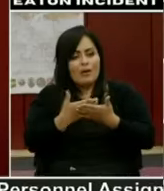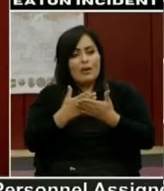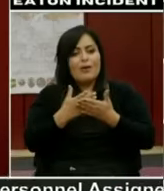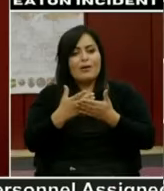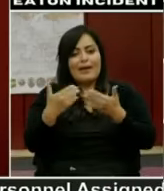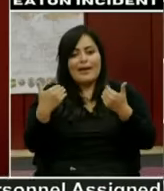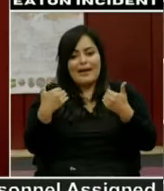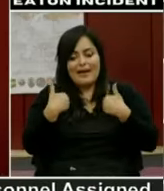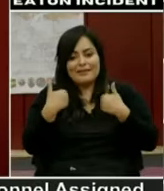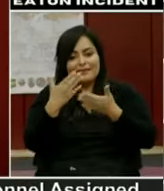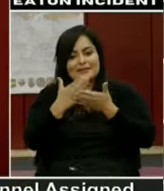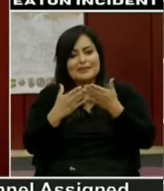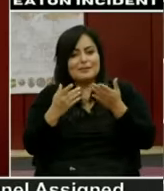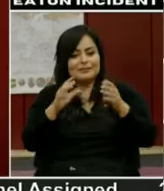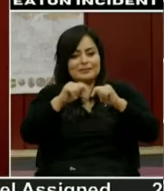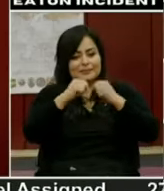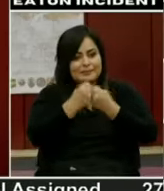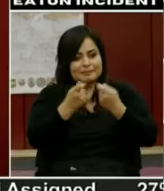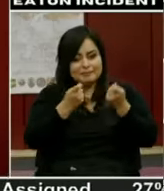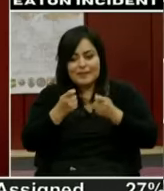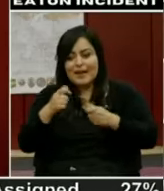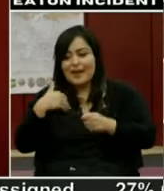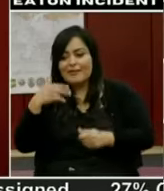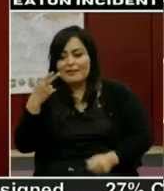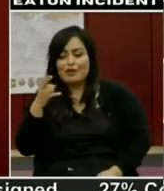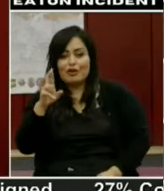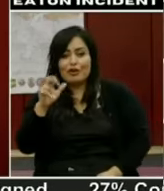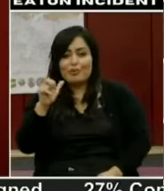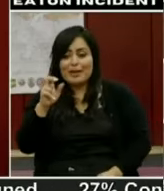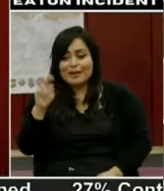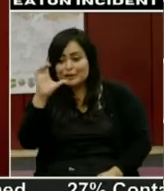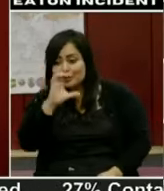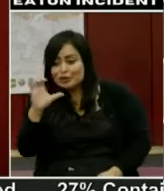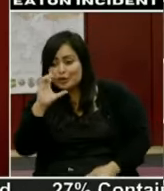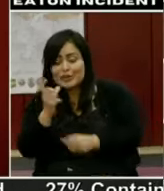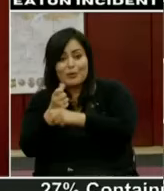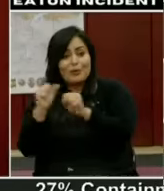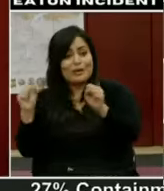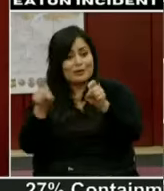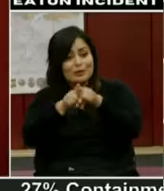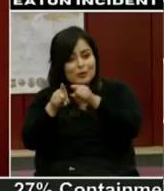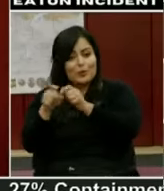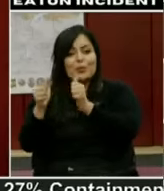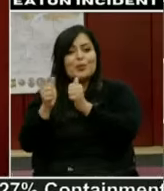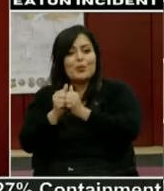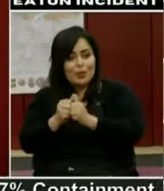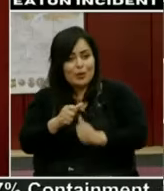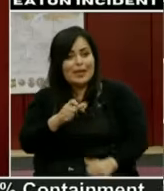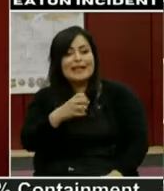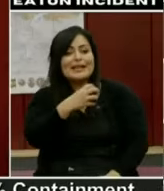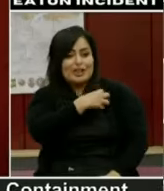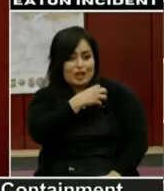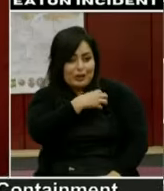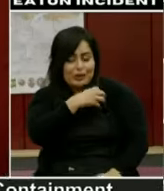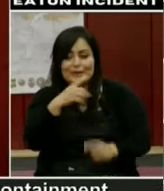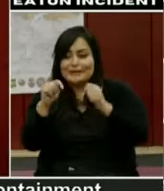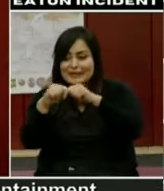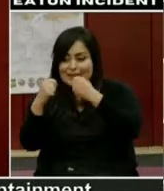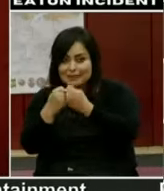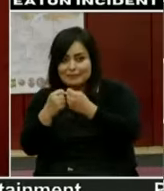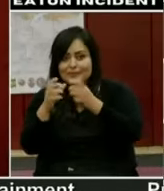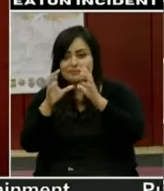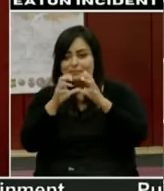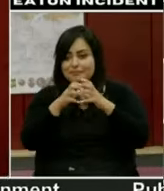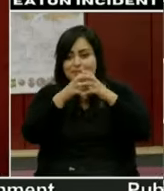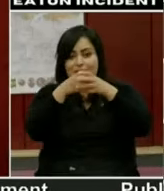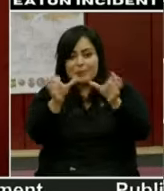span of control. We have urban search and rescue teams in collaborations with the Sheriff's Department's search and rescue teams,